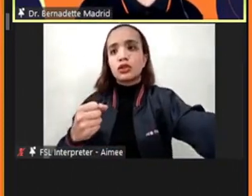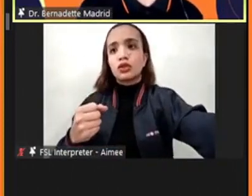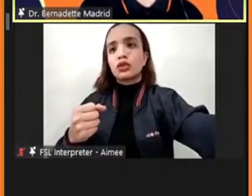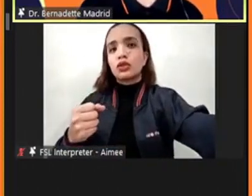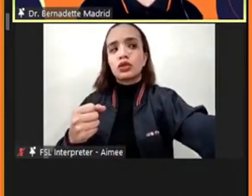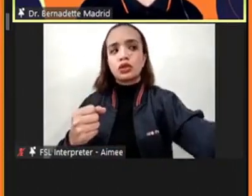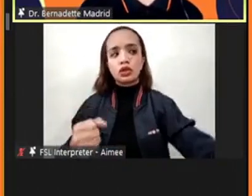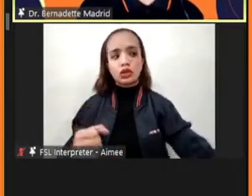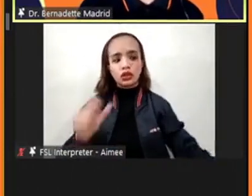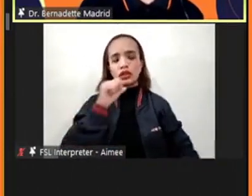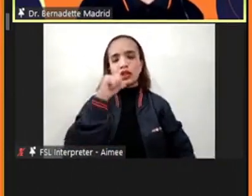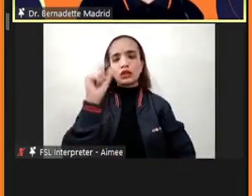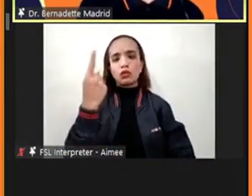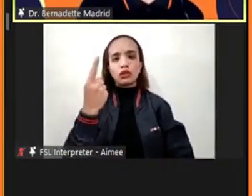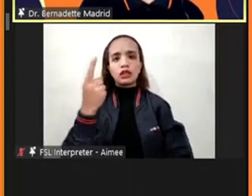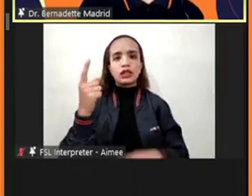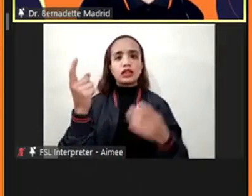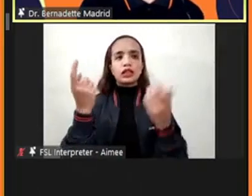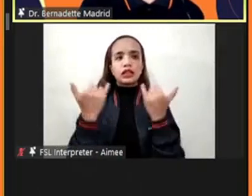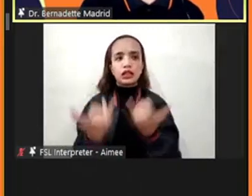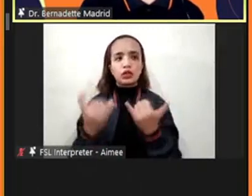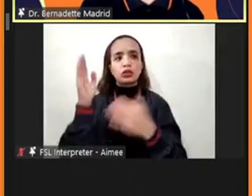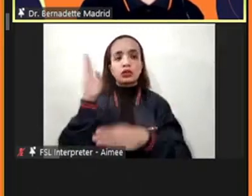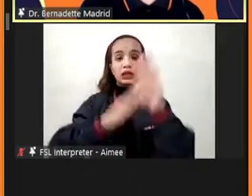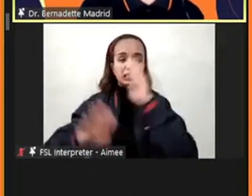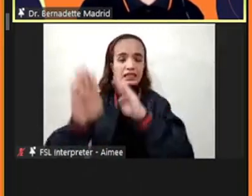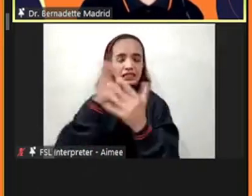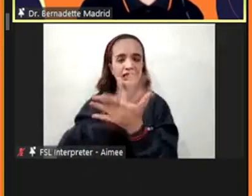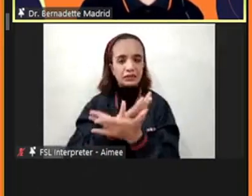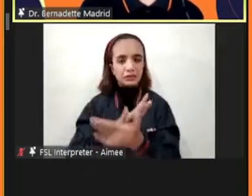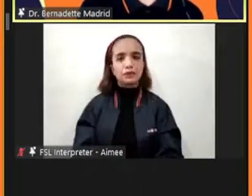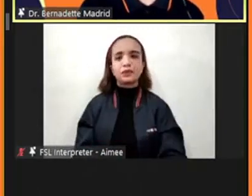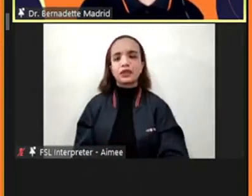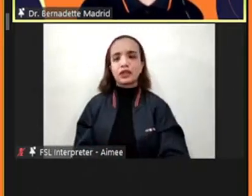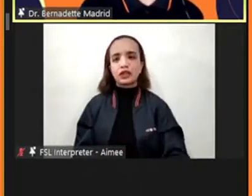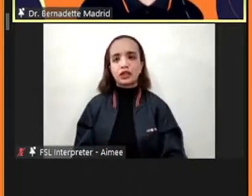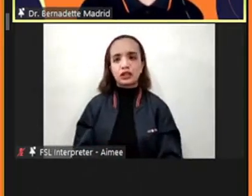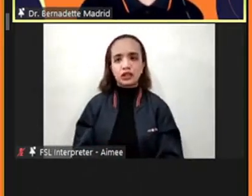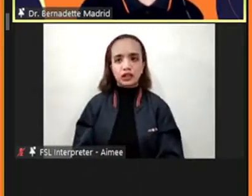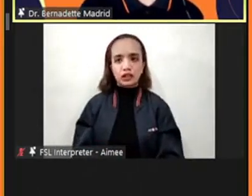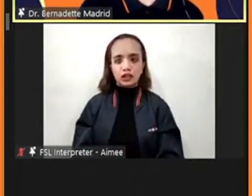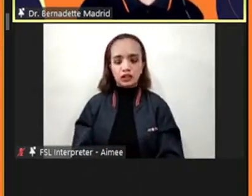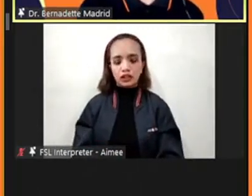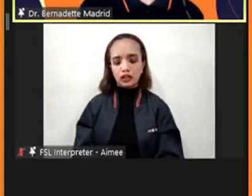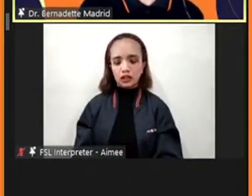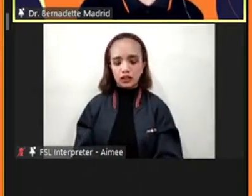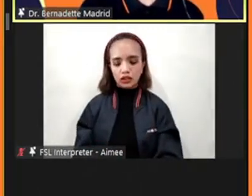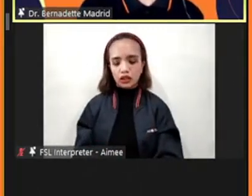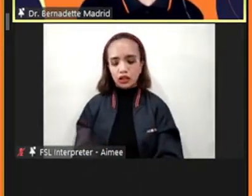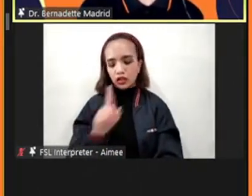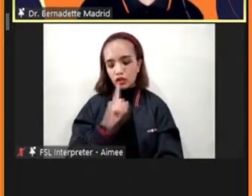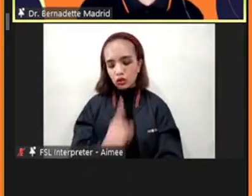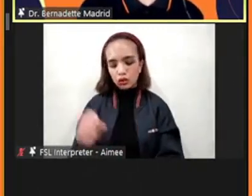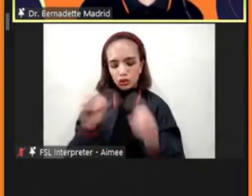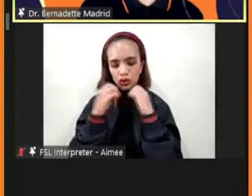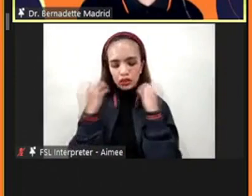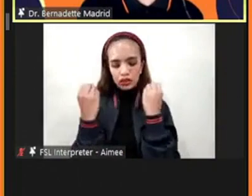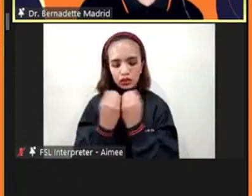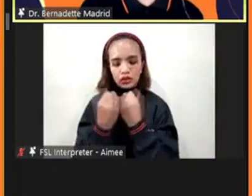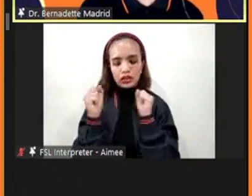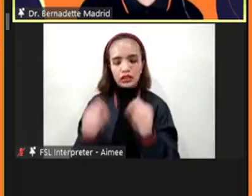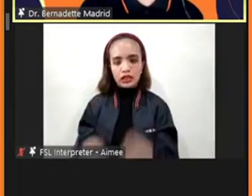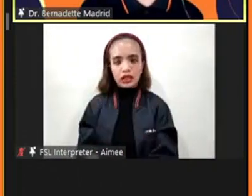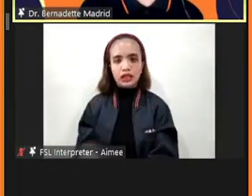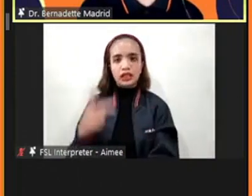the crisis. And high reliability organization demonstrate